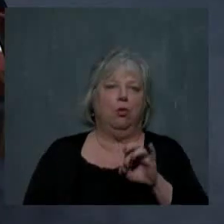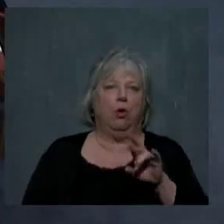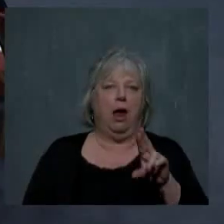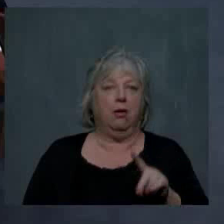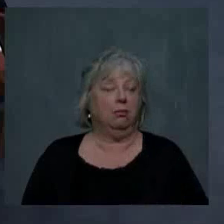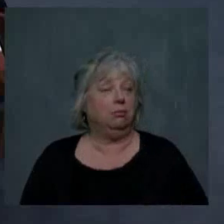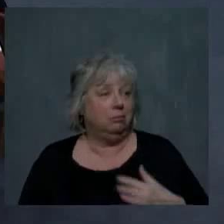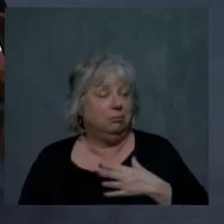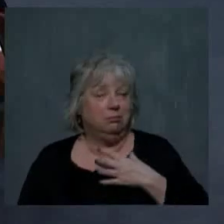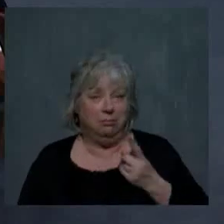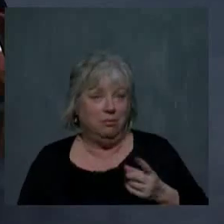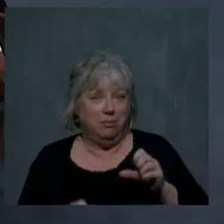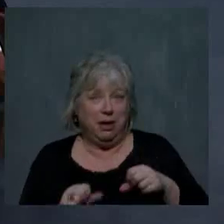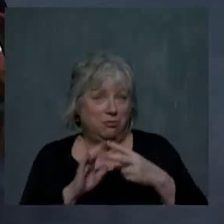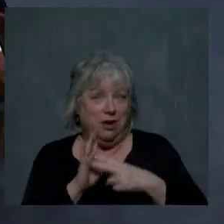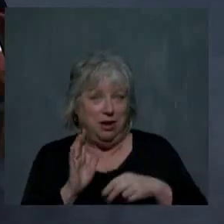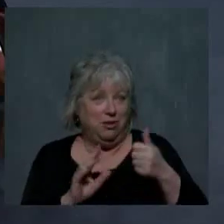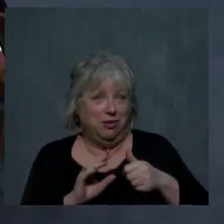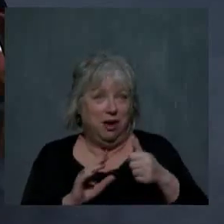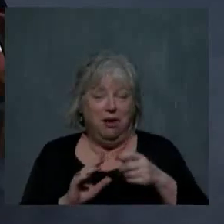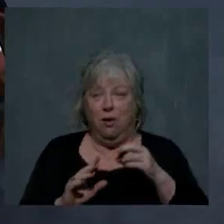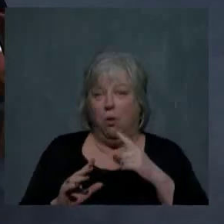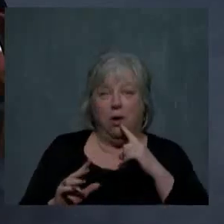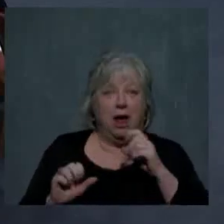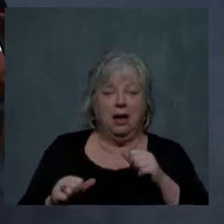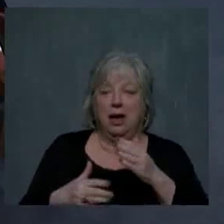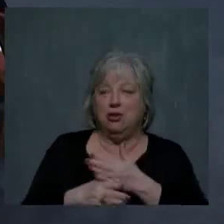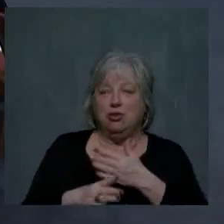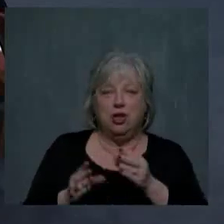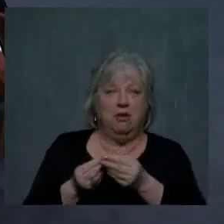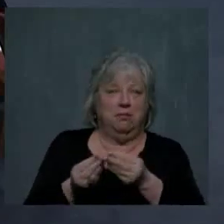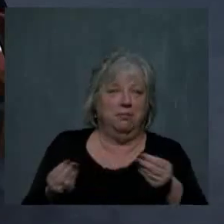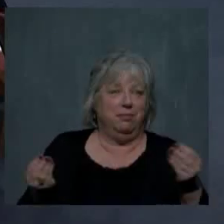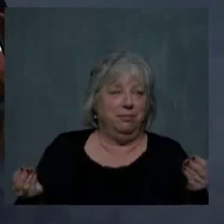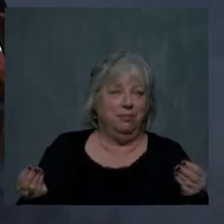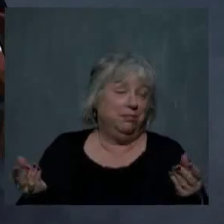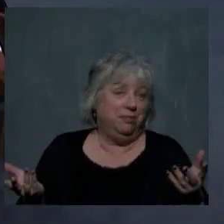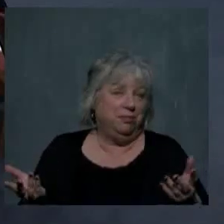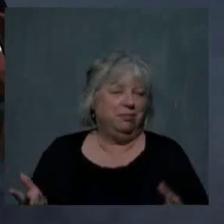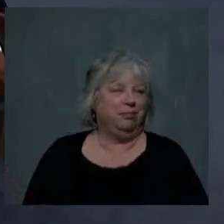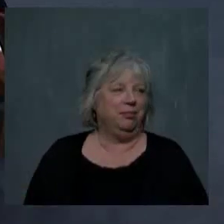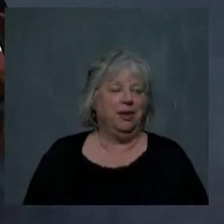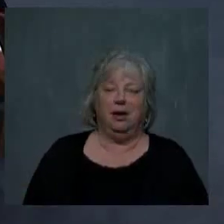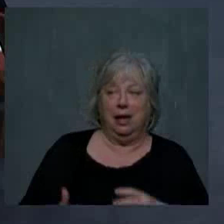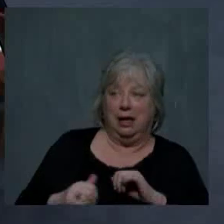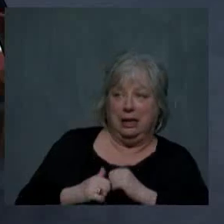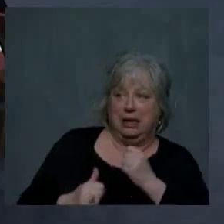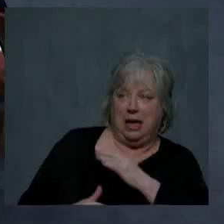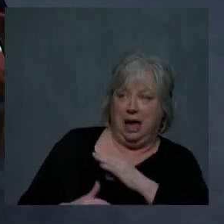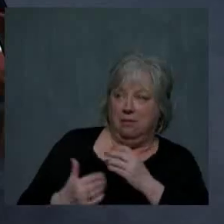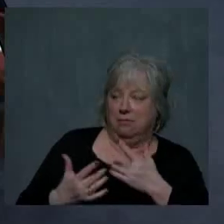You're welcome to read it yourself, though, or I can share this with staff, however staff thinks this is best hand.